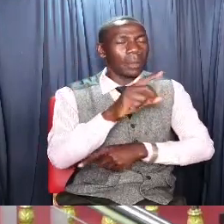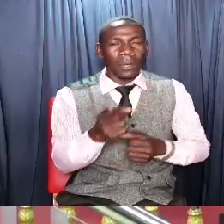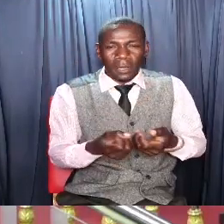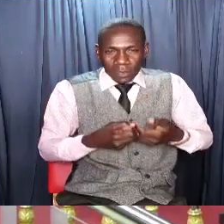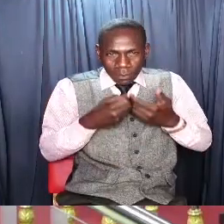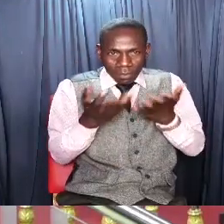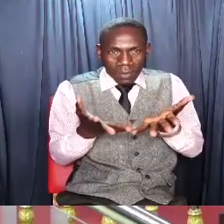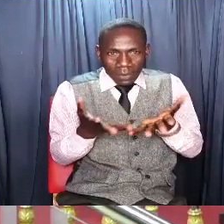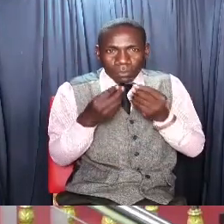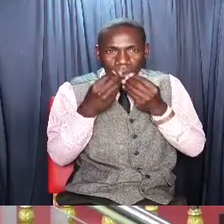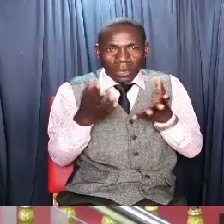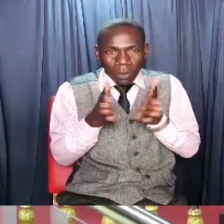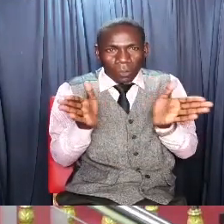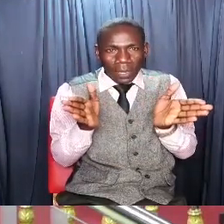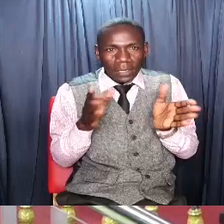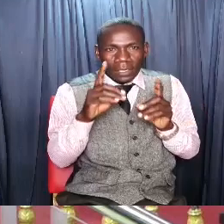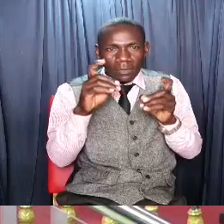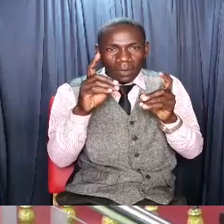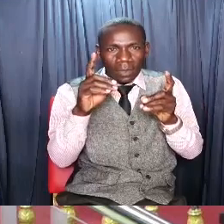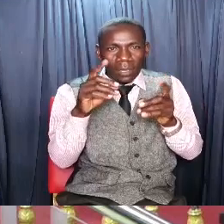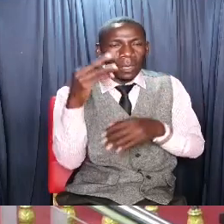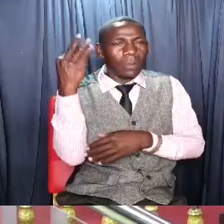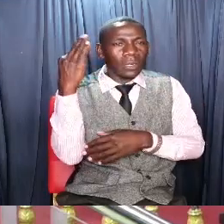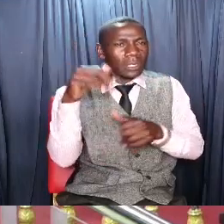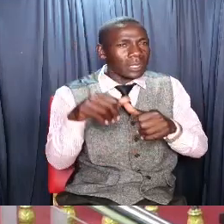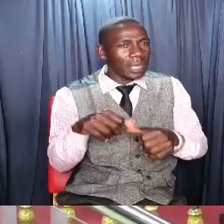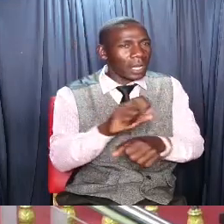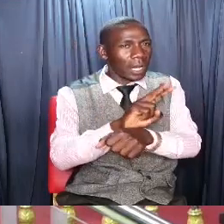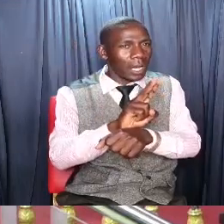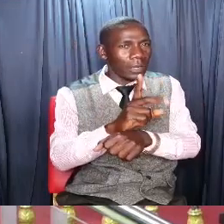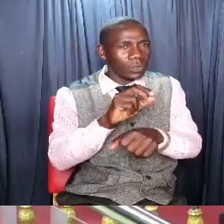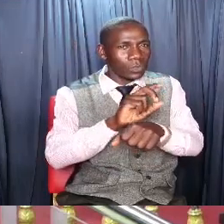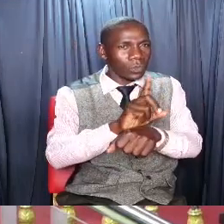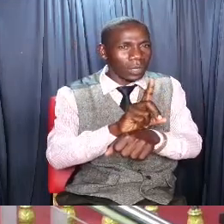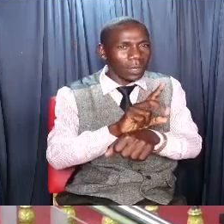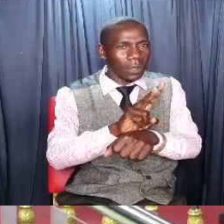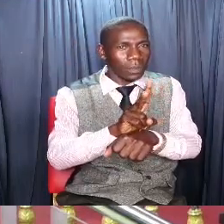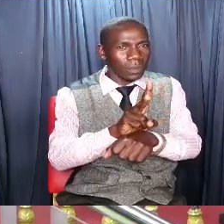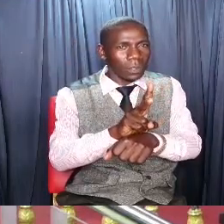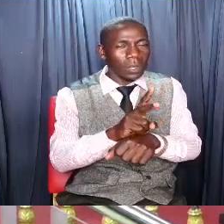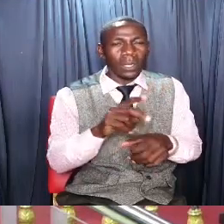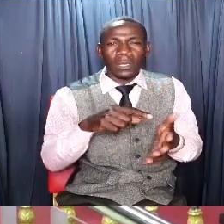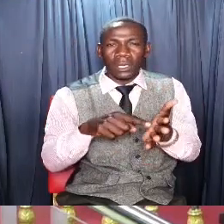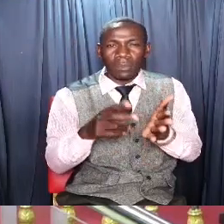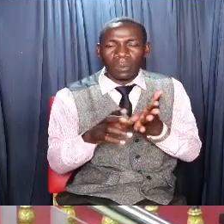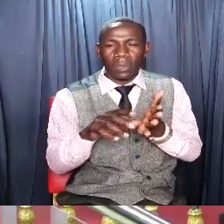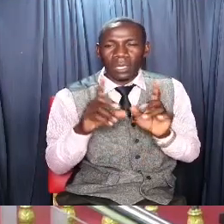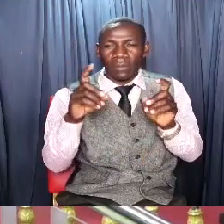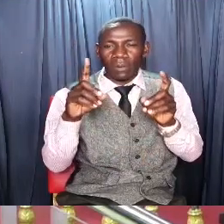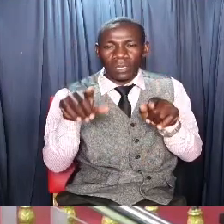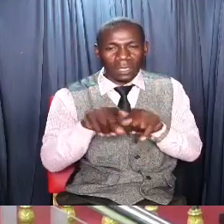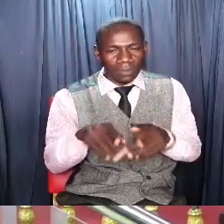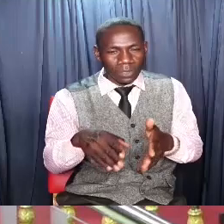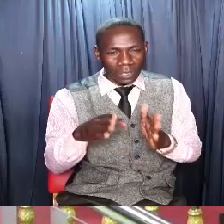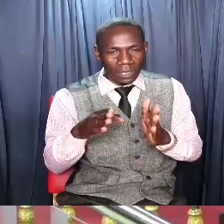dhambi yake ndio hii. Speaking openly saying. Nazo nami paka muubiri akaina yeye masamawili. The preacher has to stay for long. Did you do this? Shida hizi huwa dhambi. These